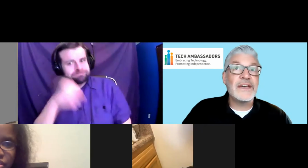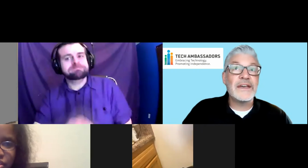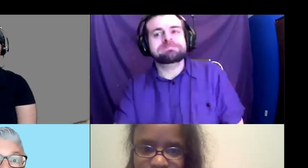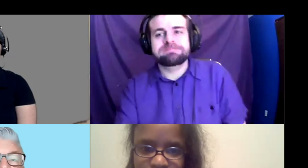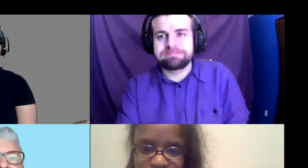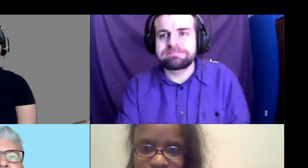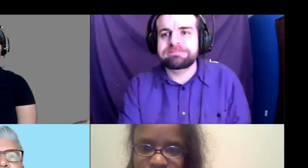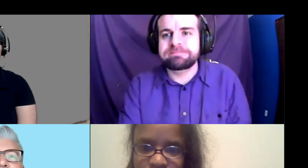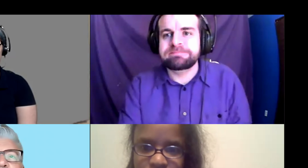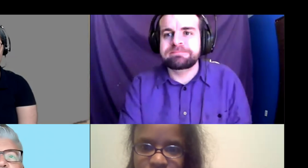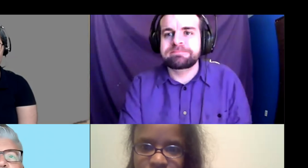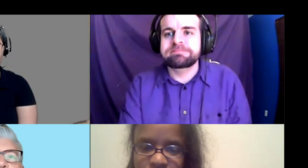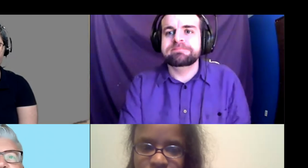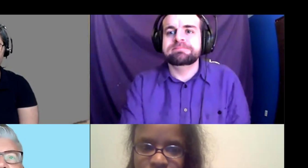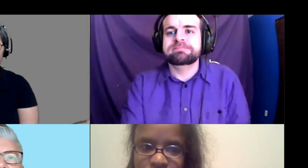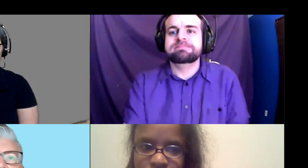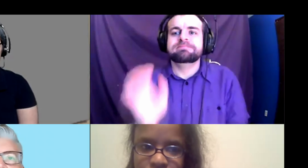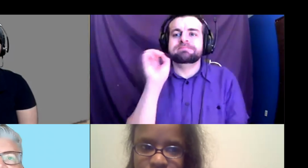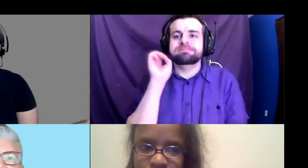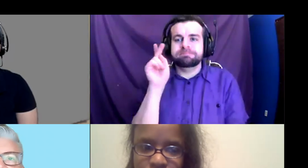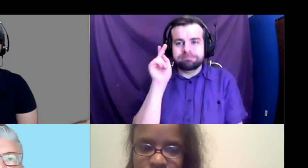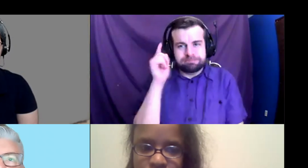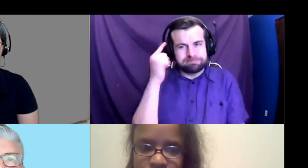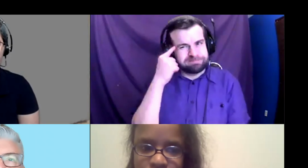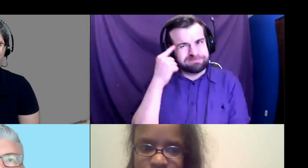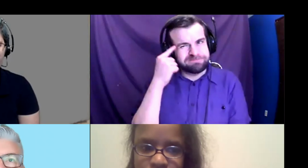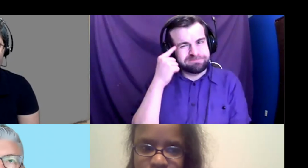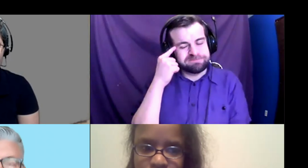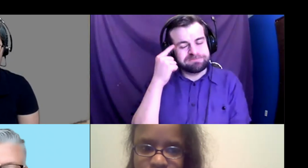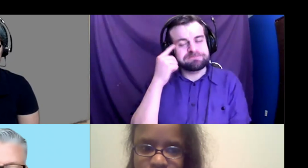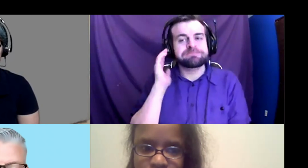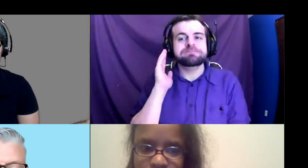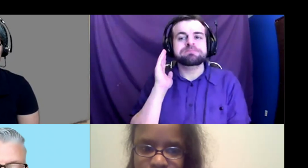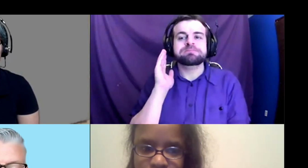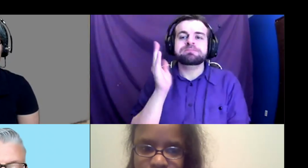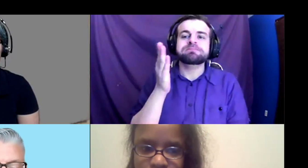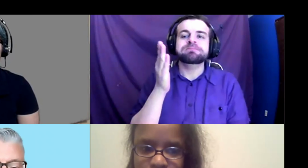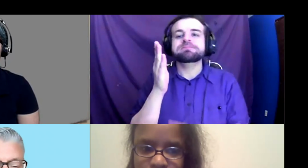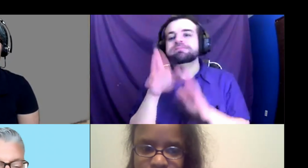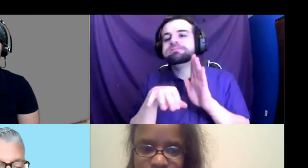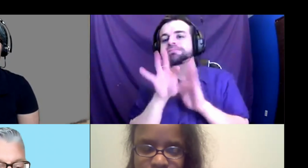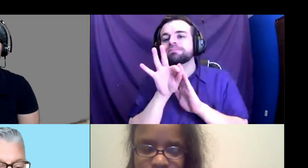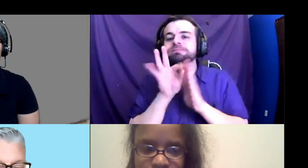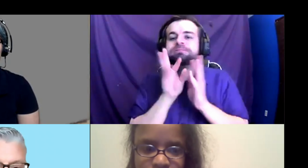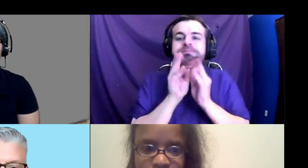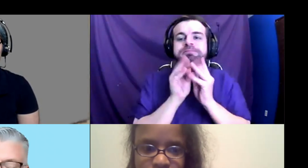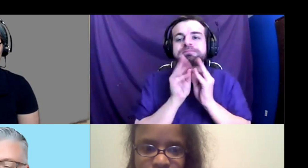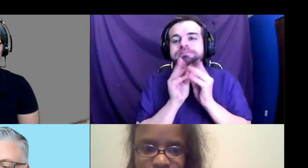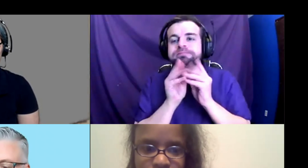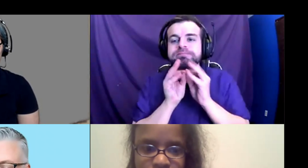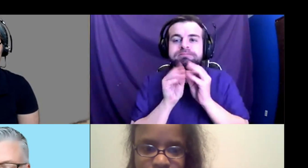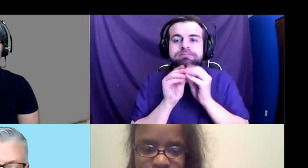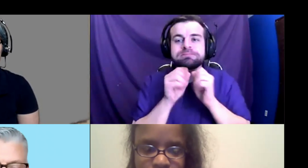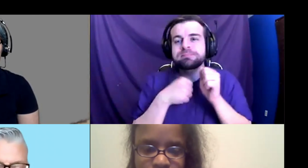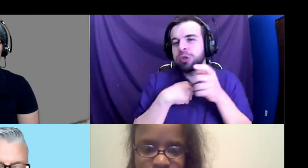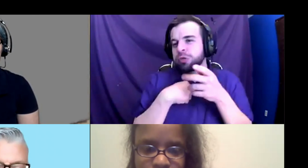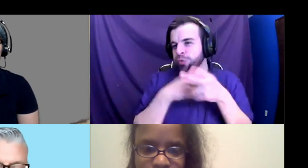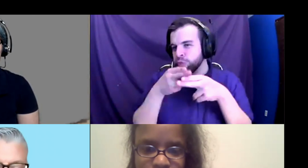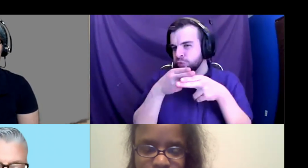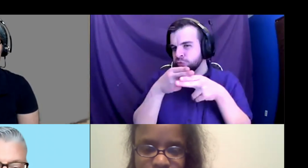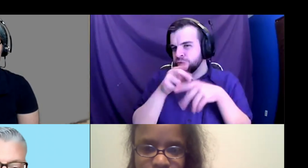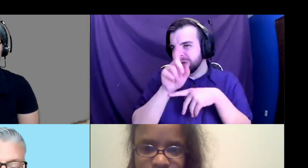think we are going to let's take a quick second. We're going to run a poll here. We haven't